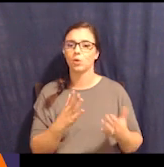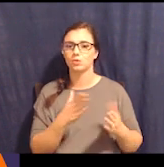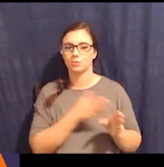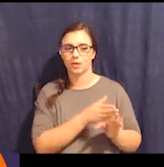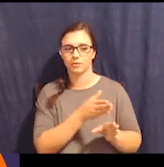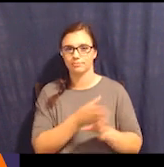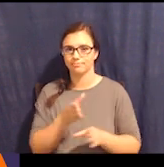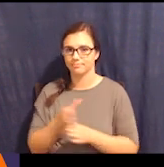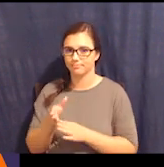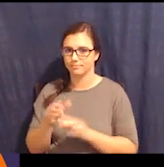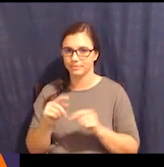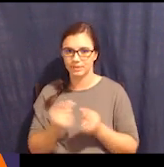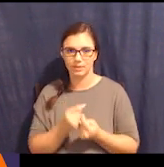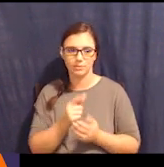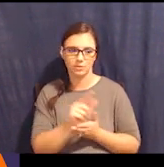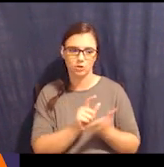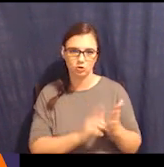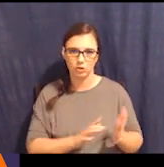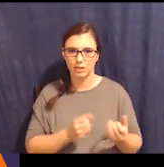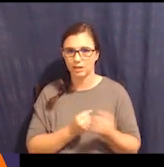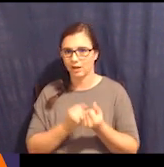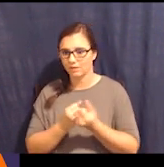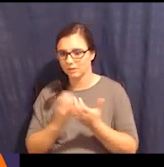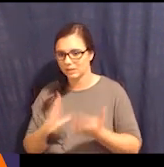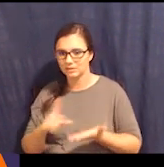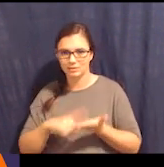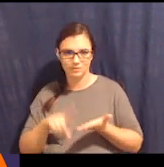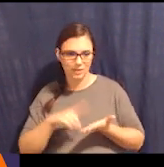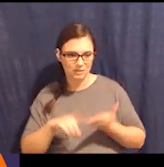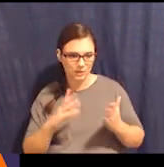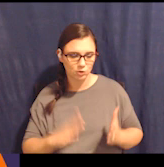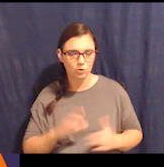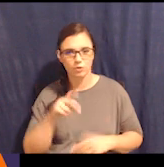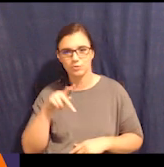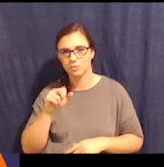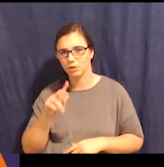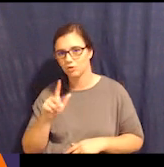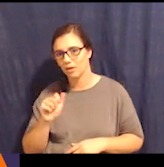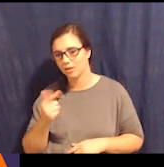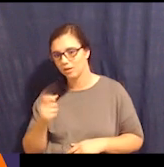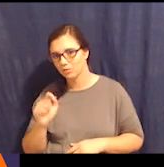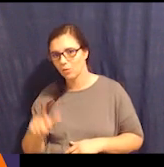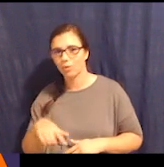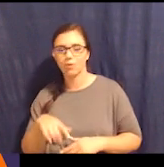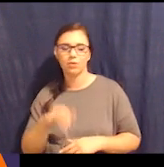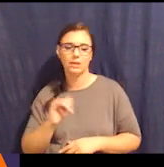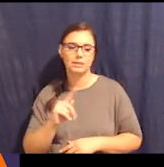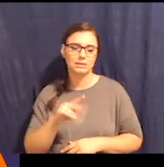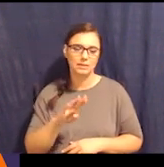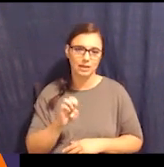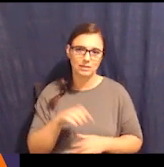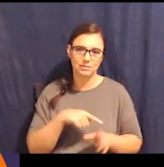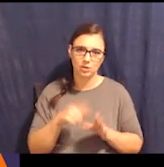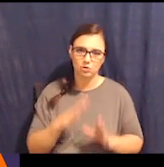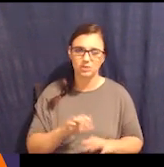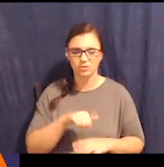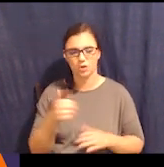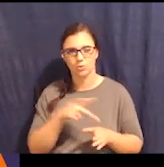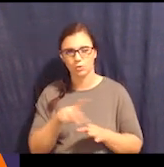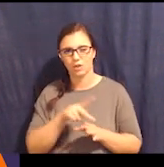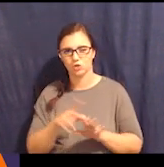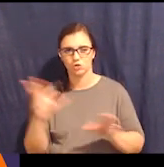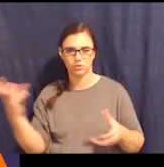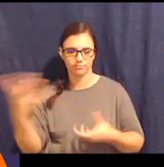investigators, paralegals, intake specialists, and other professionals. All of the services provided by Disability Rights Florida